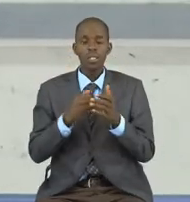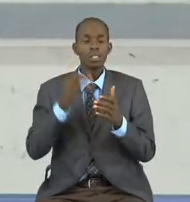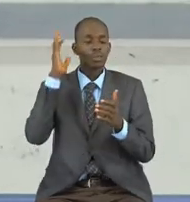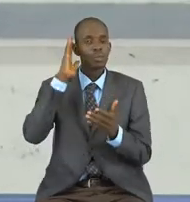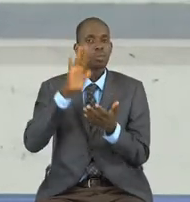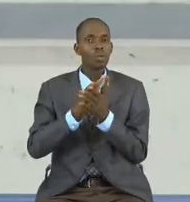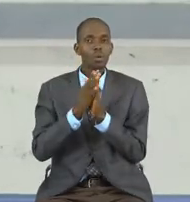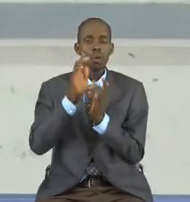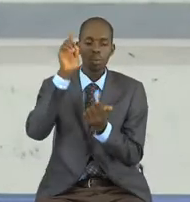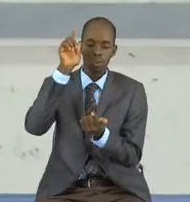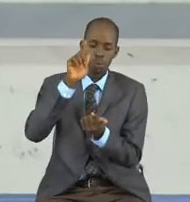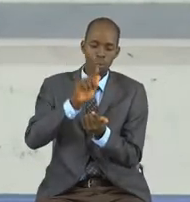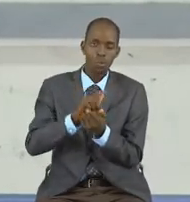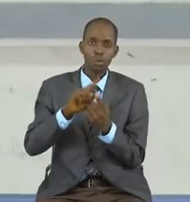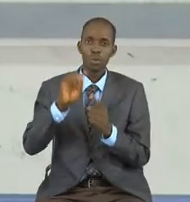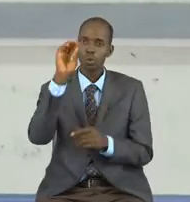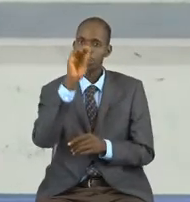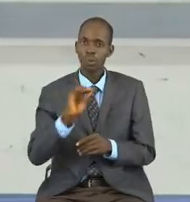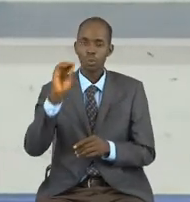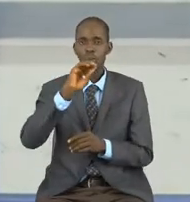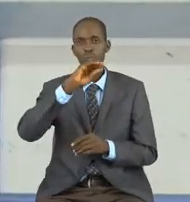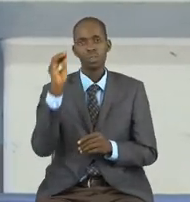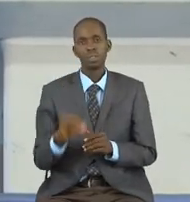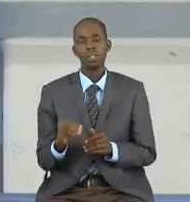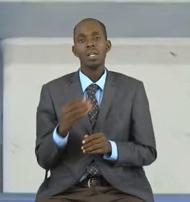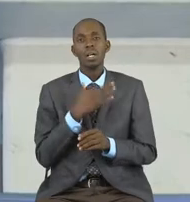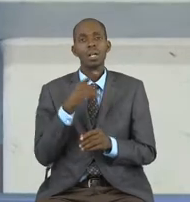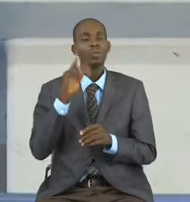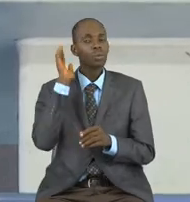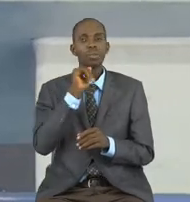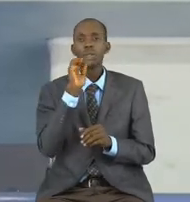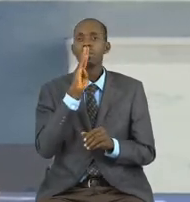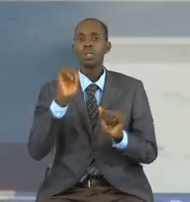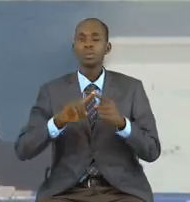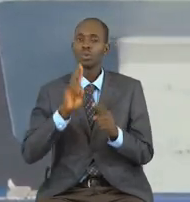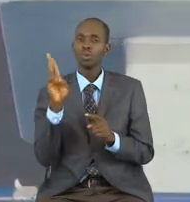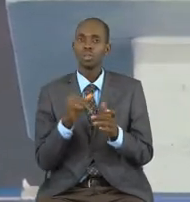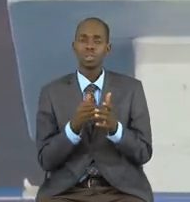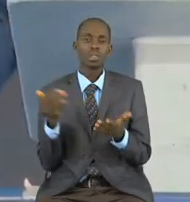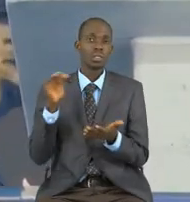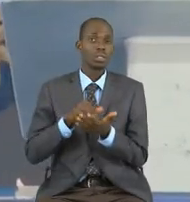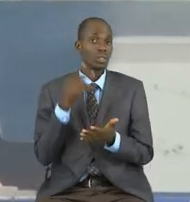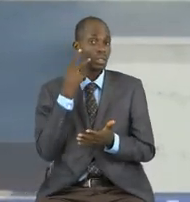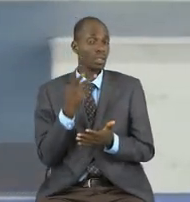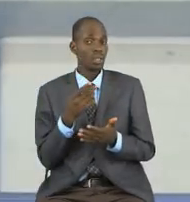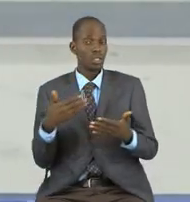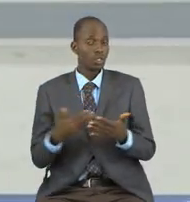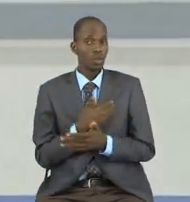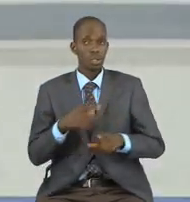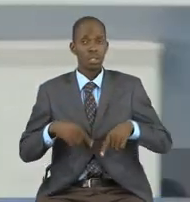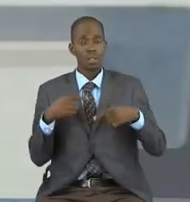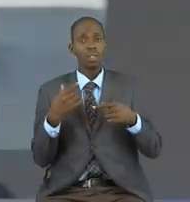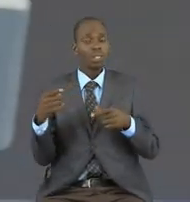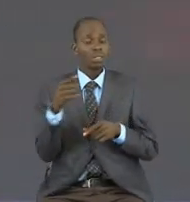You'll not be able to send any message. They knew that. They knew that. And they were baptized in the Holy Ghost, but now they